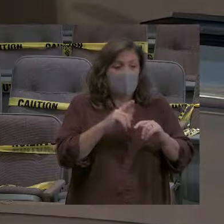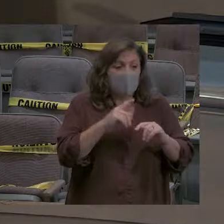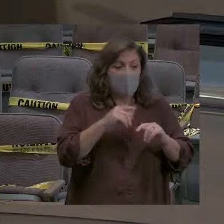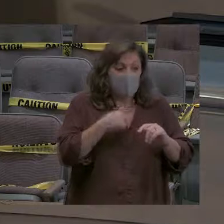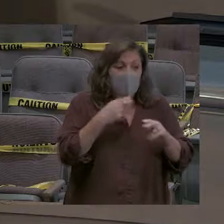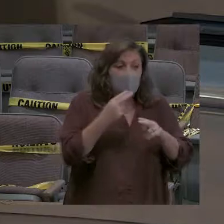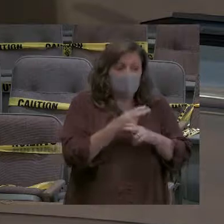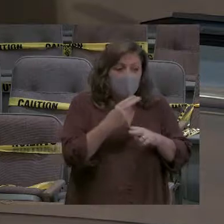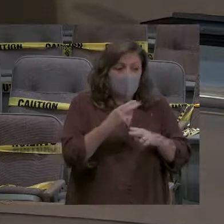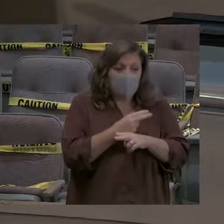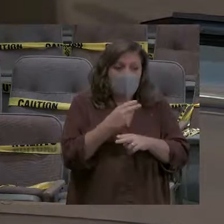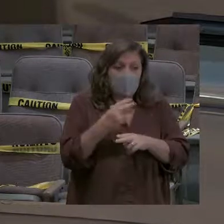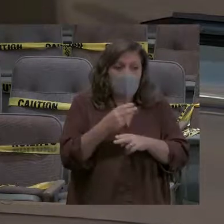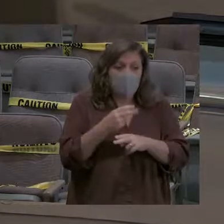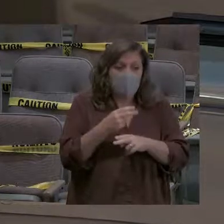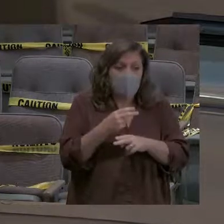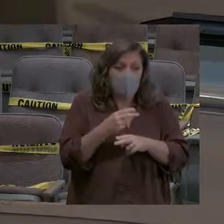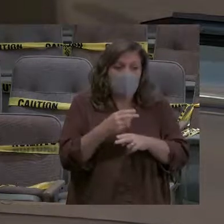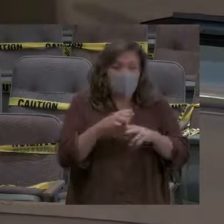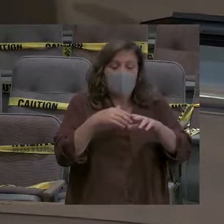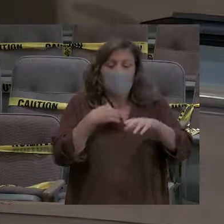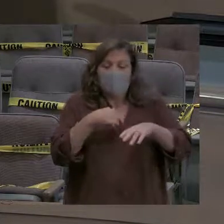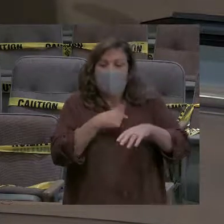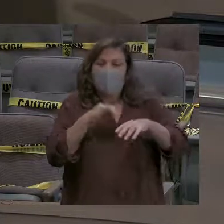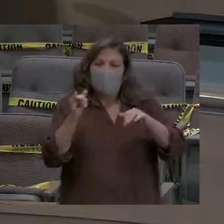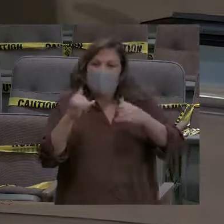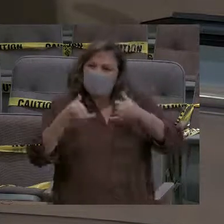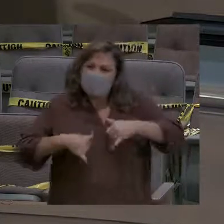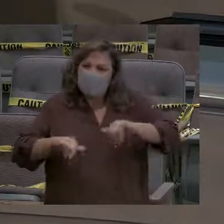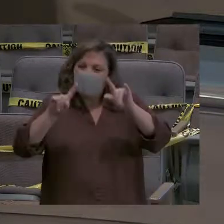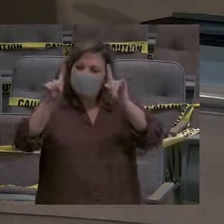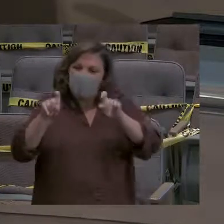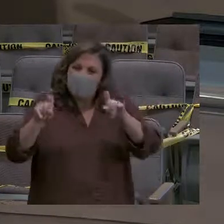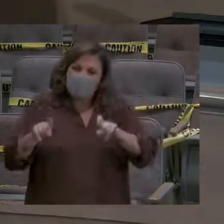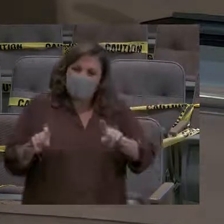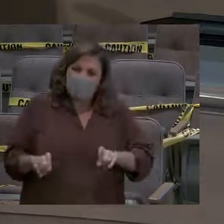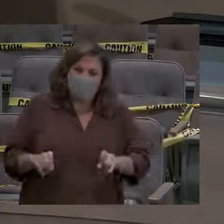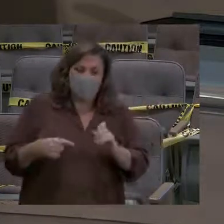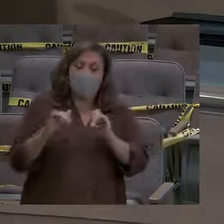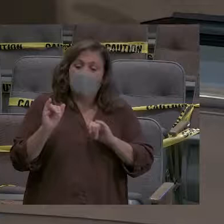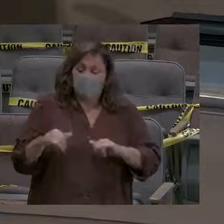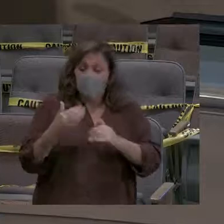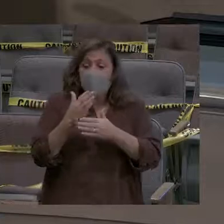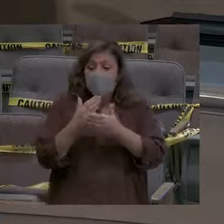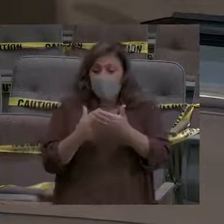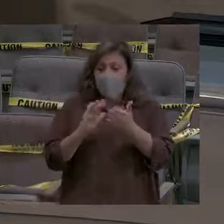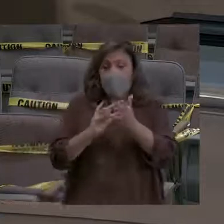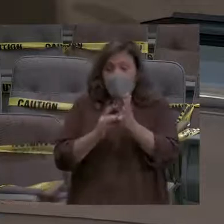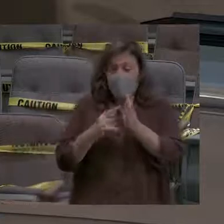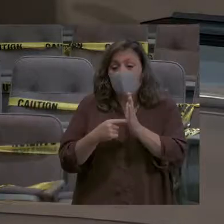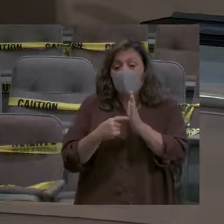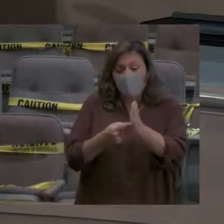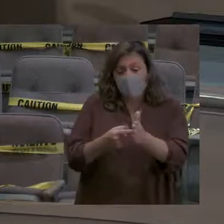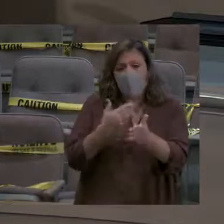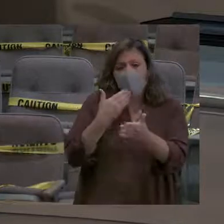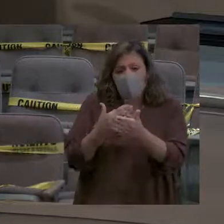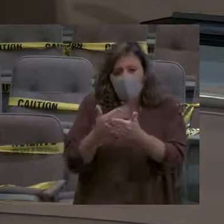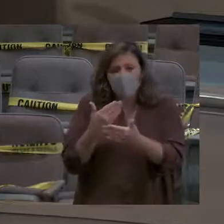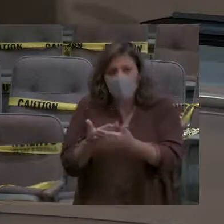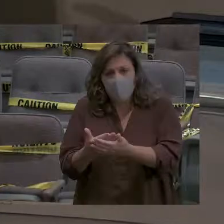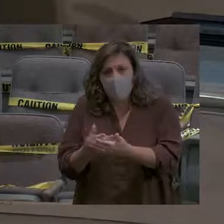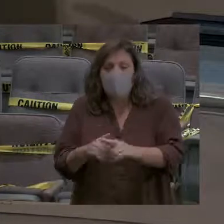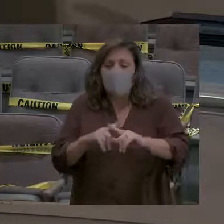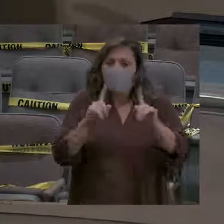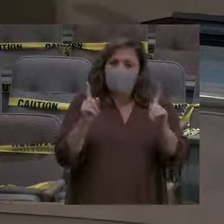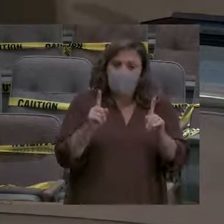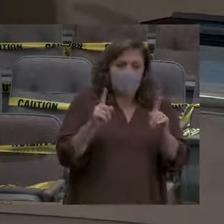patients in what we call controlled clinical trials that have shown some value and some merit, but there